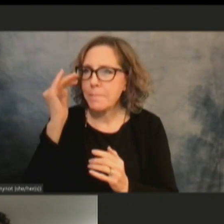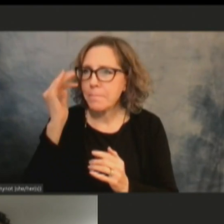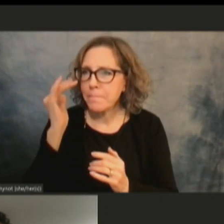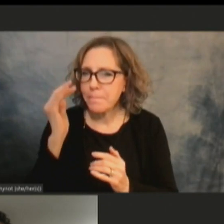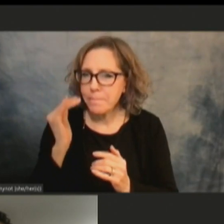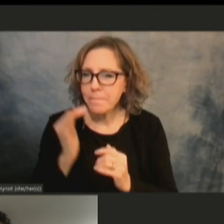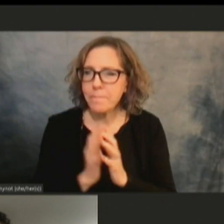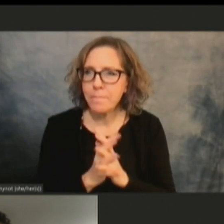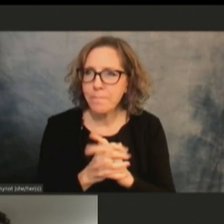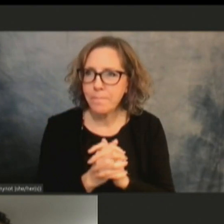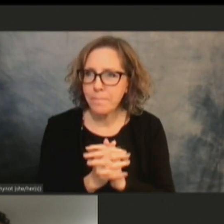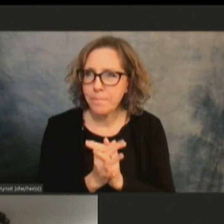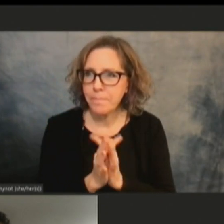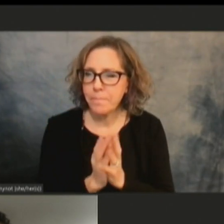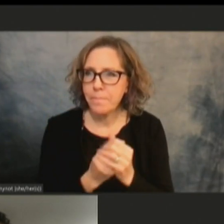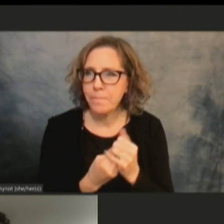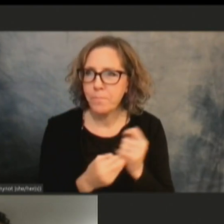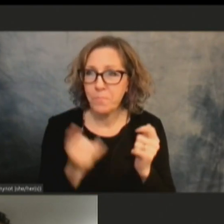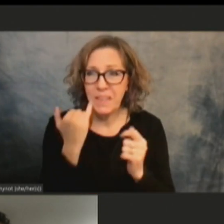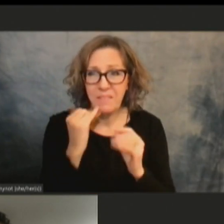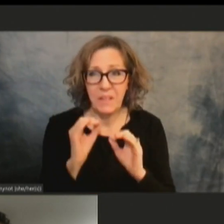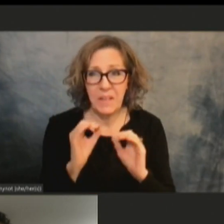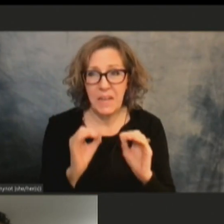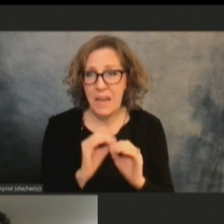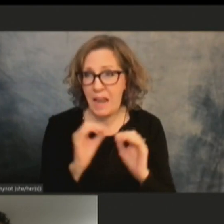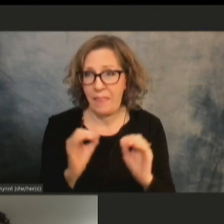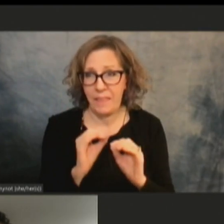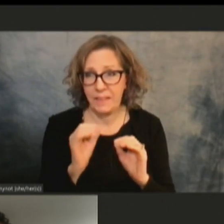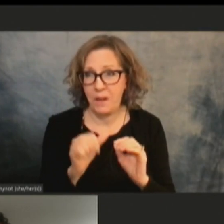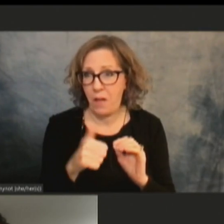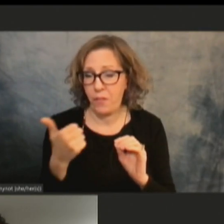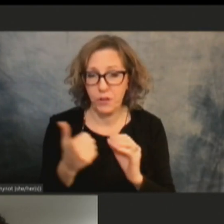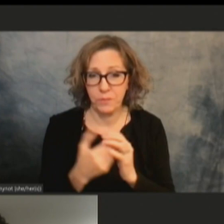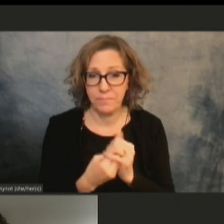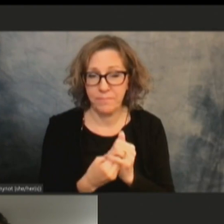I think if there's nothing else,